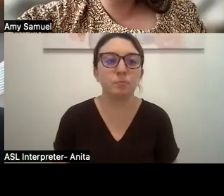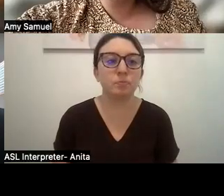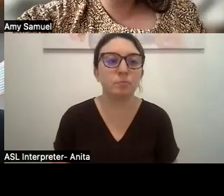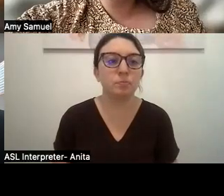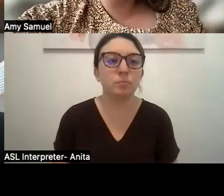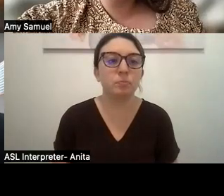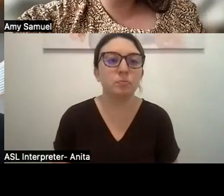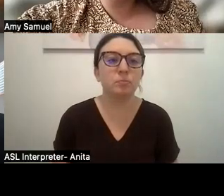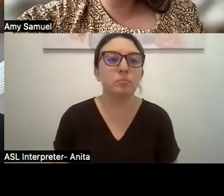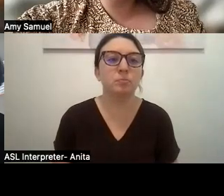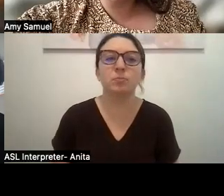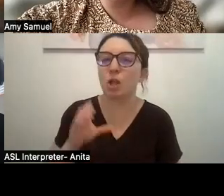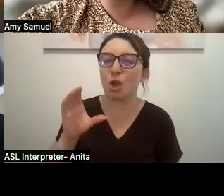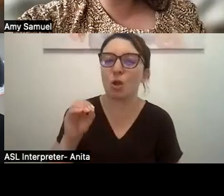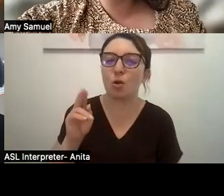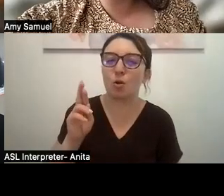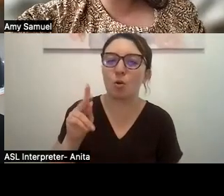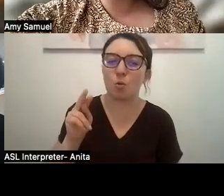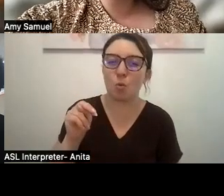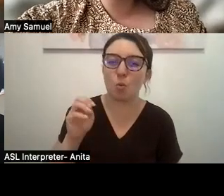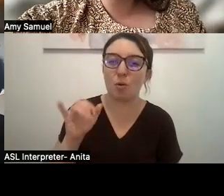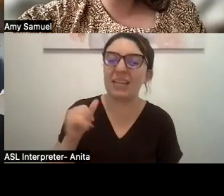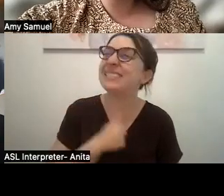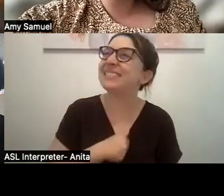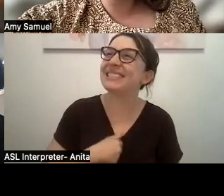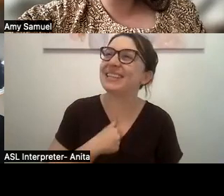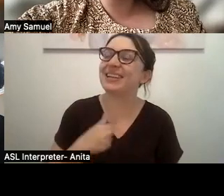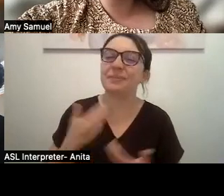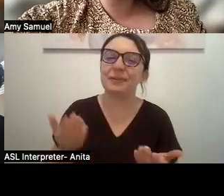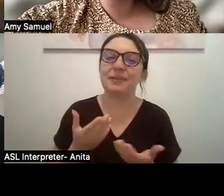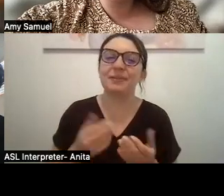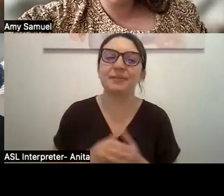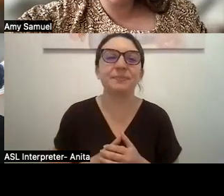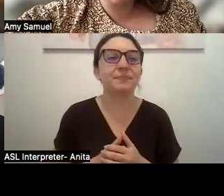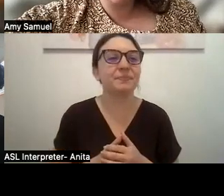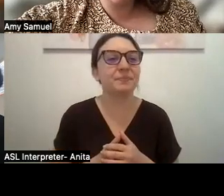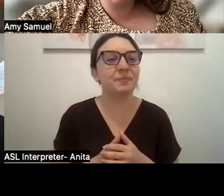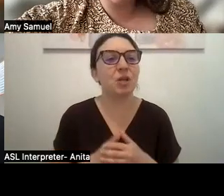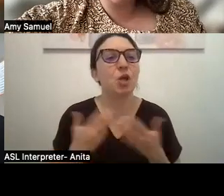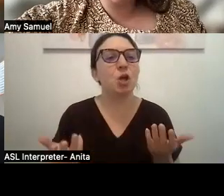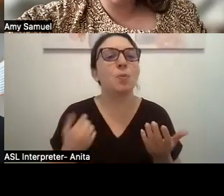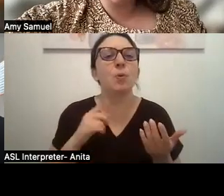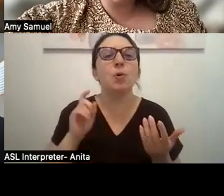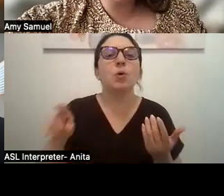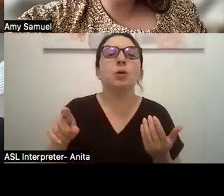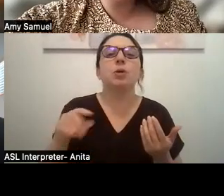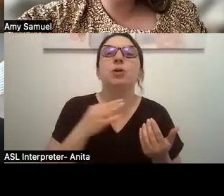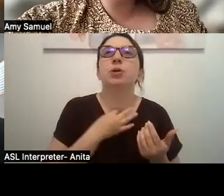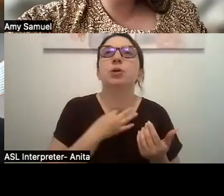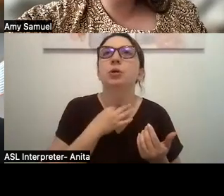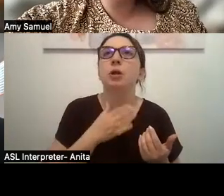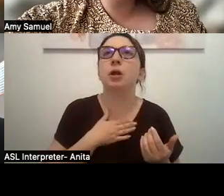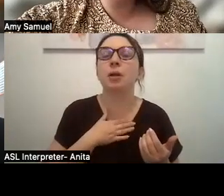Sorry, I'm here. Hi there. So, I know my